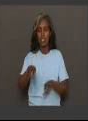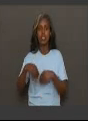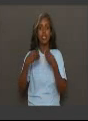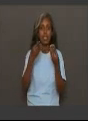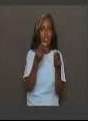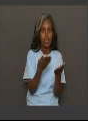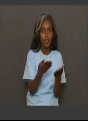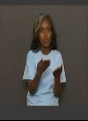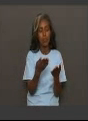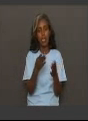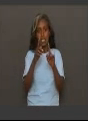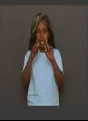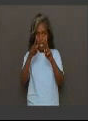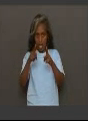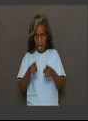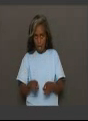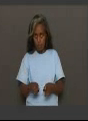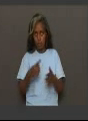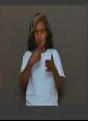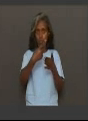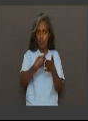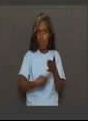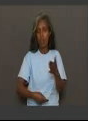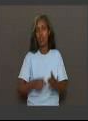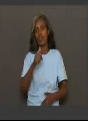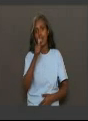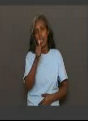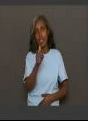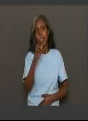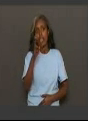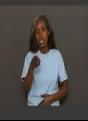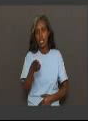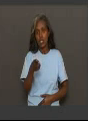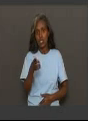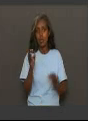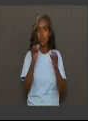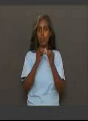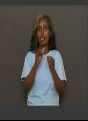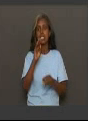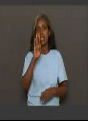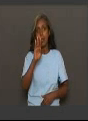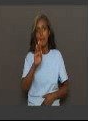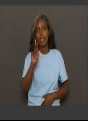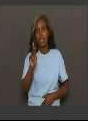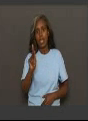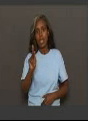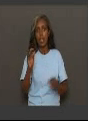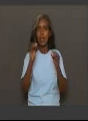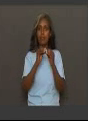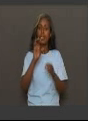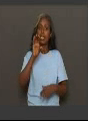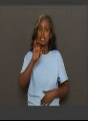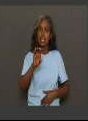given by the absolute value of AH plus BK